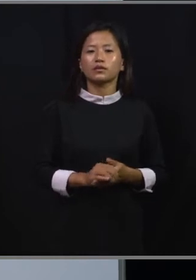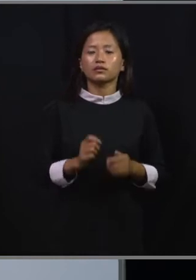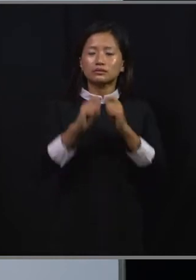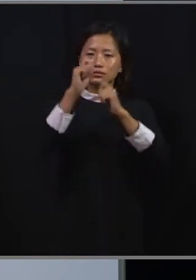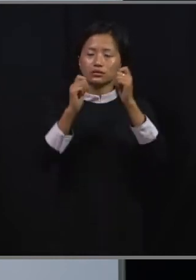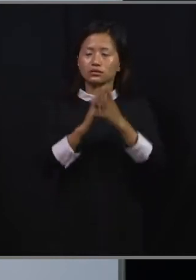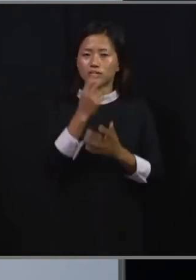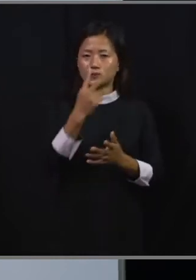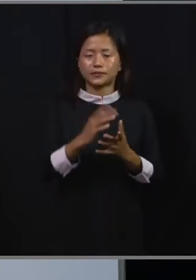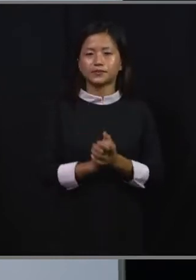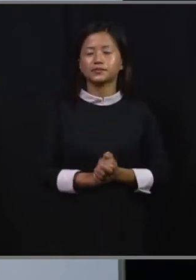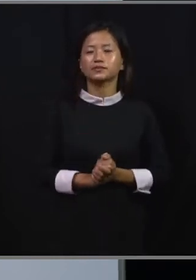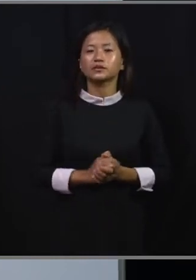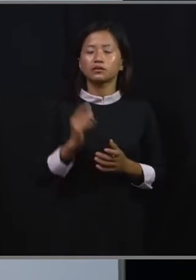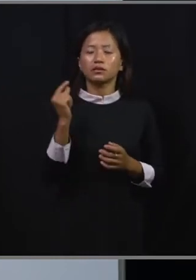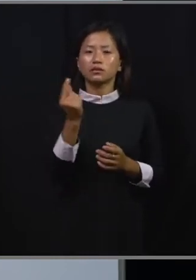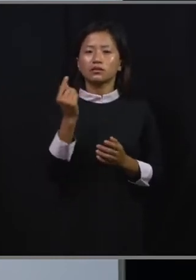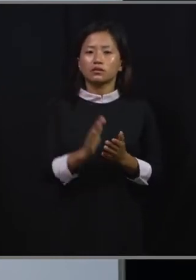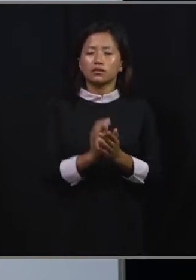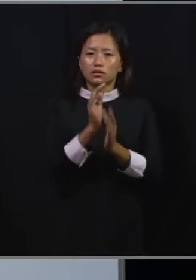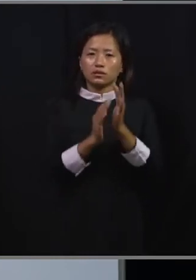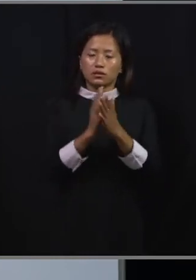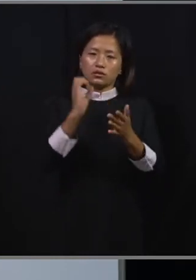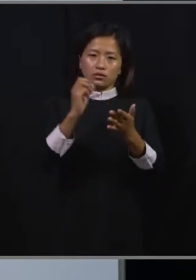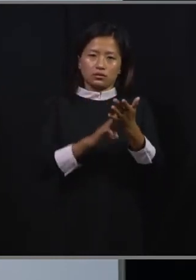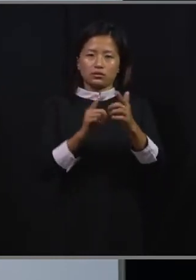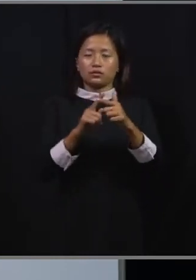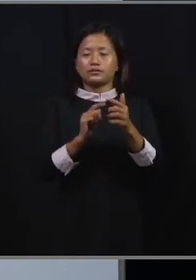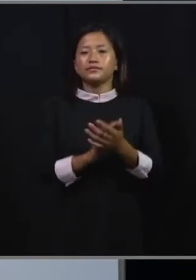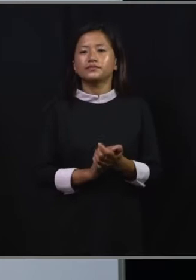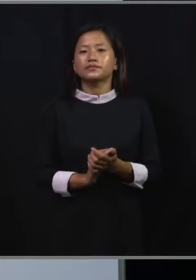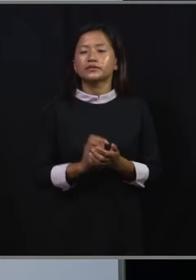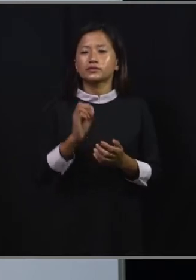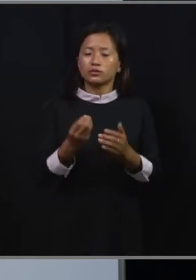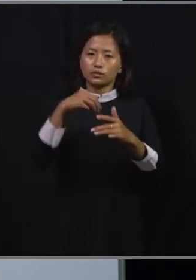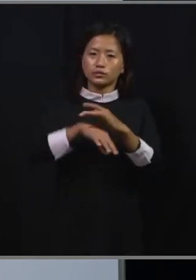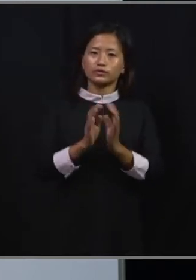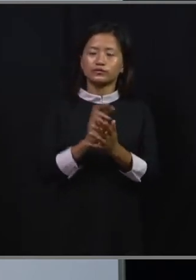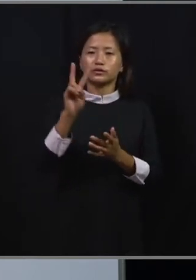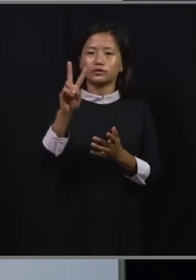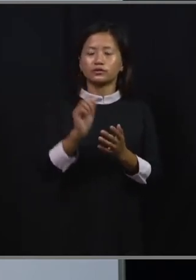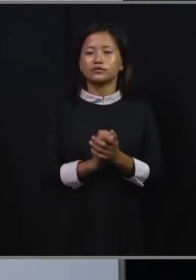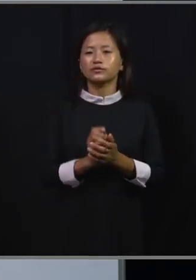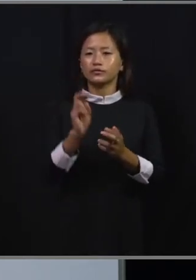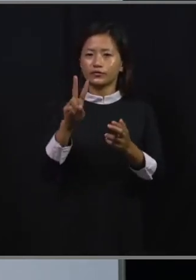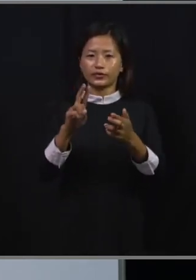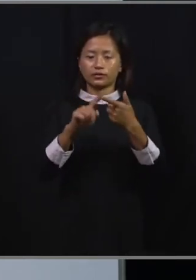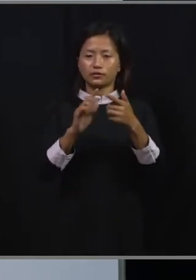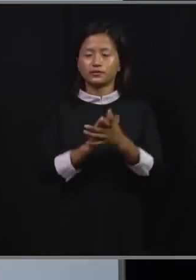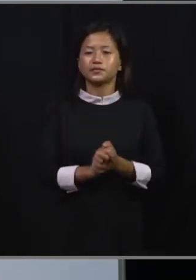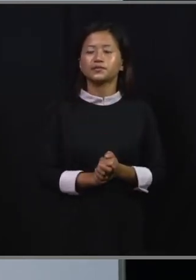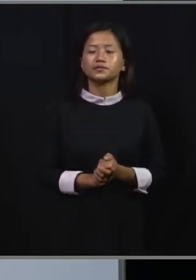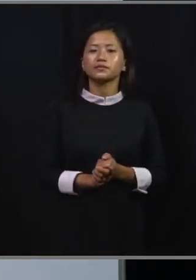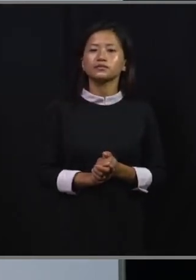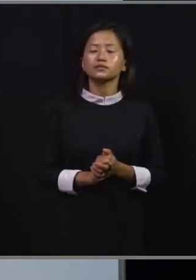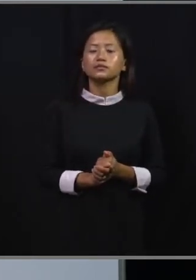expression. Now we'll use our sign convention and we'll put the value of VE. So here you have to write by applying